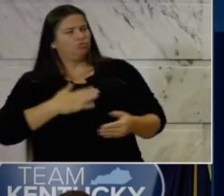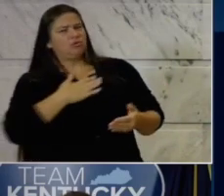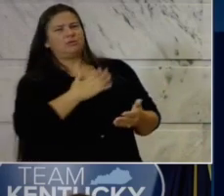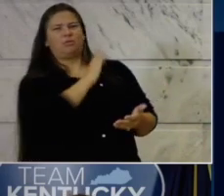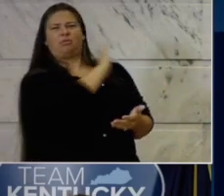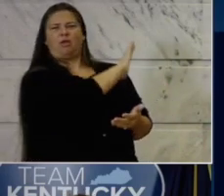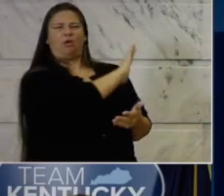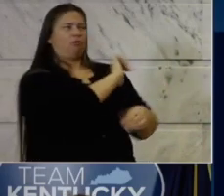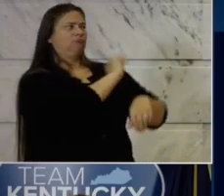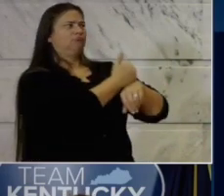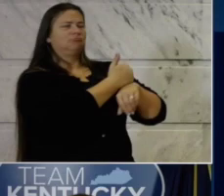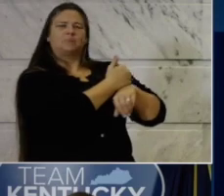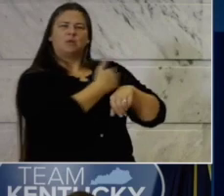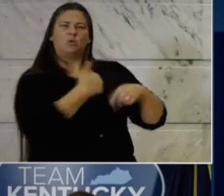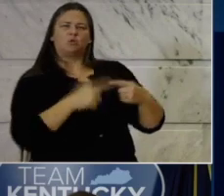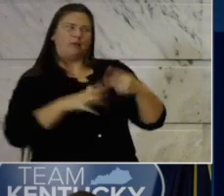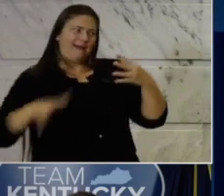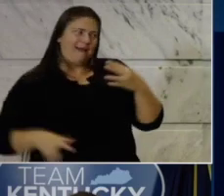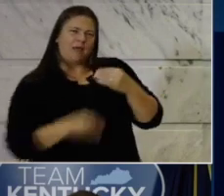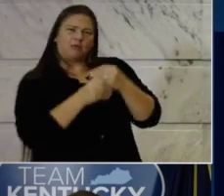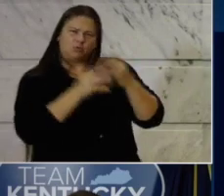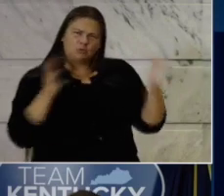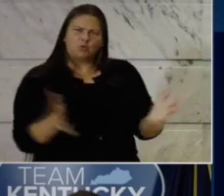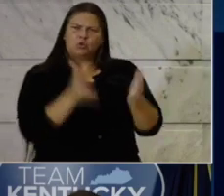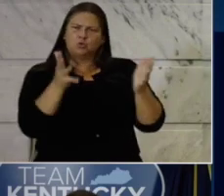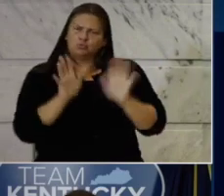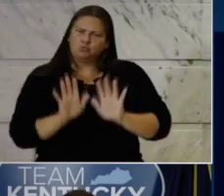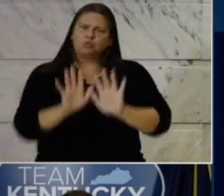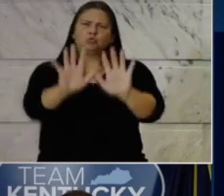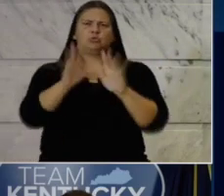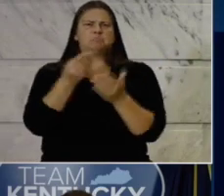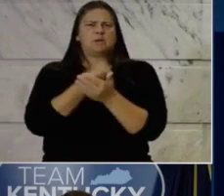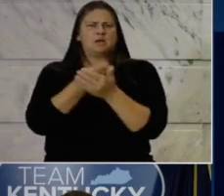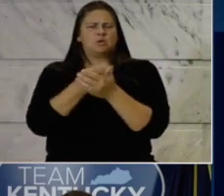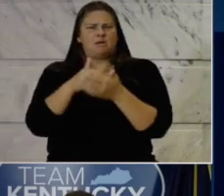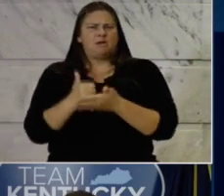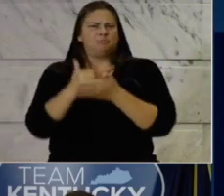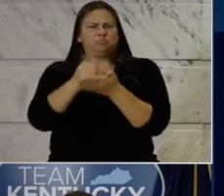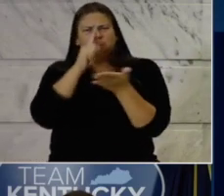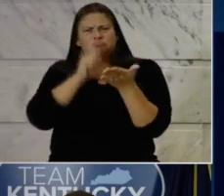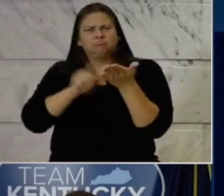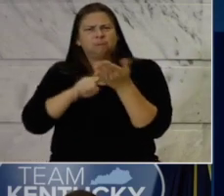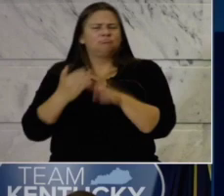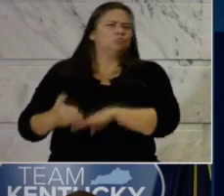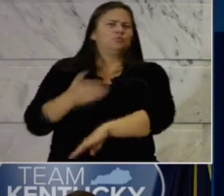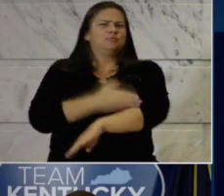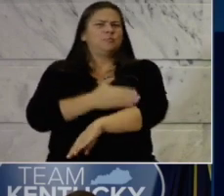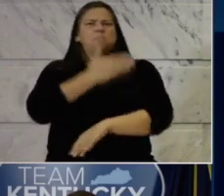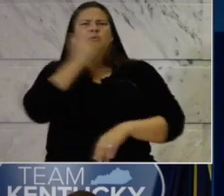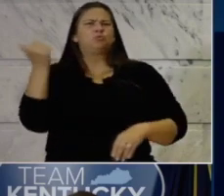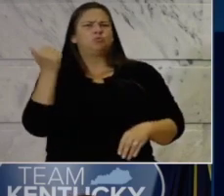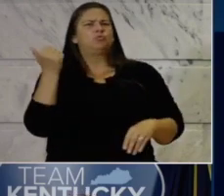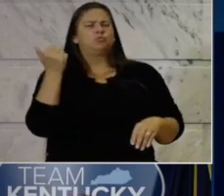from 10 to 11, a request from those businesses, mostly in response to sporting events now starting to happen